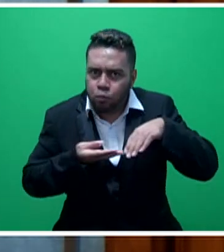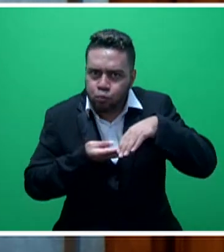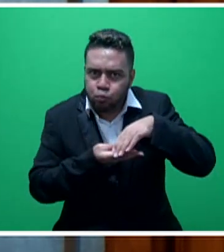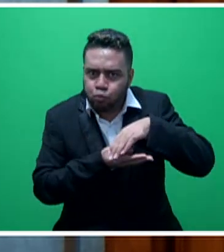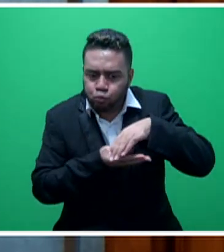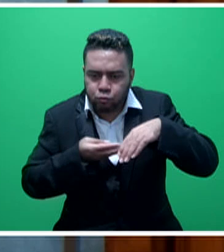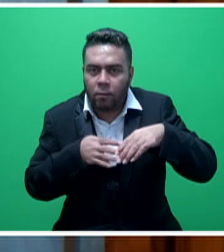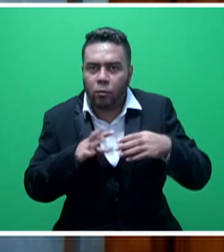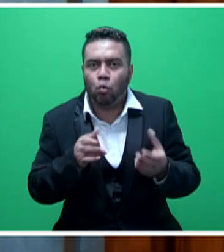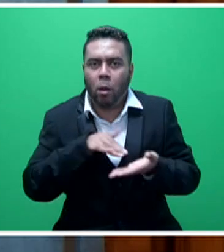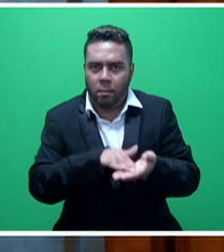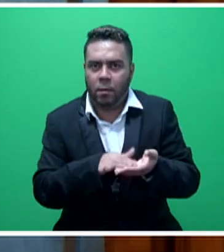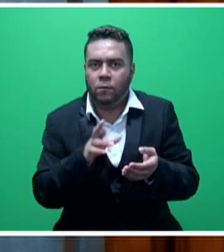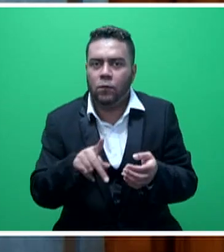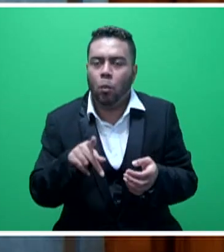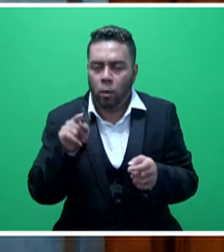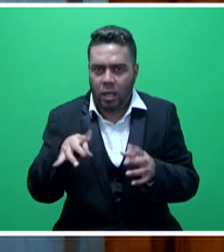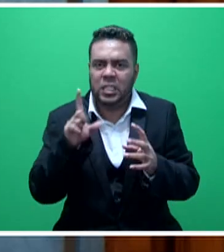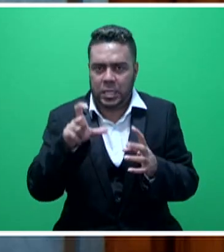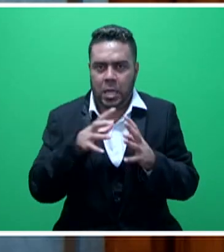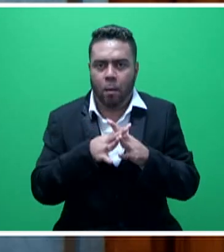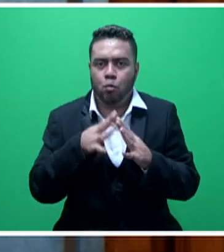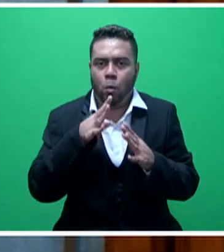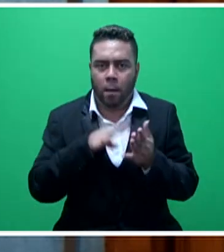December of last year.